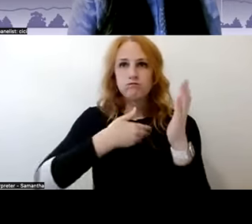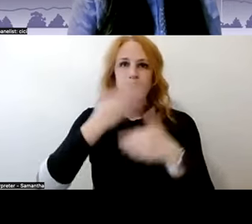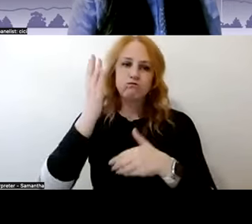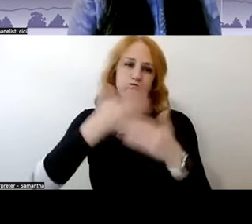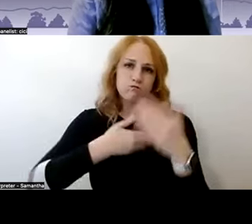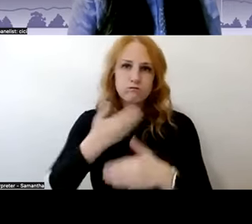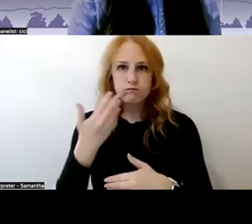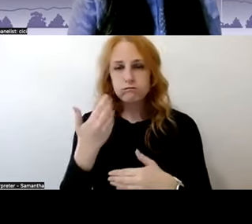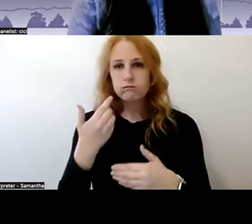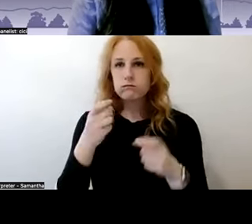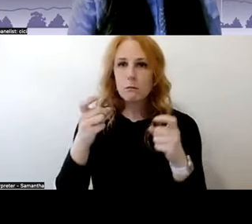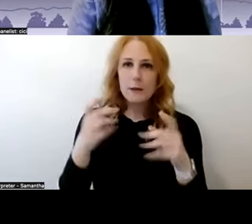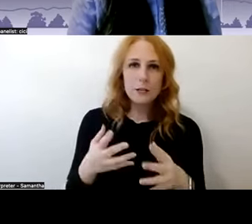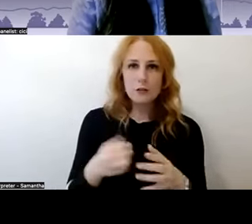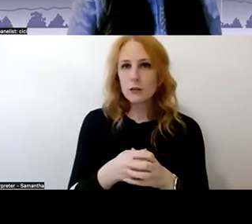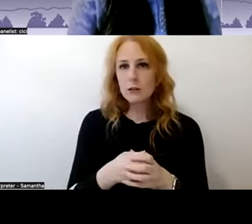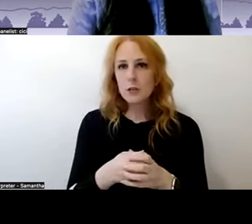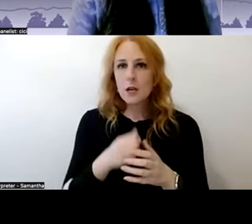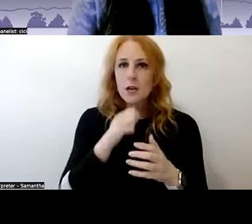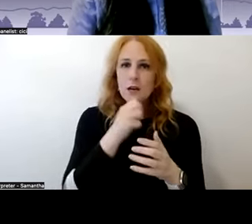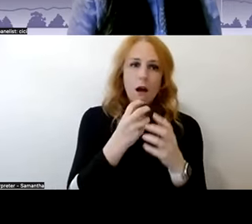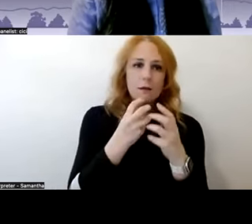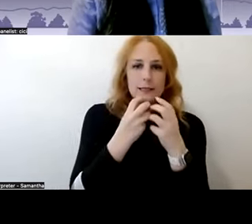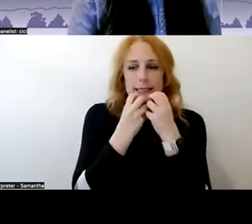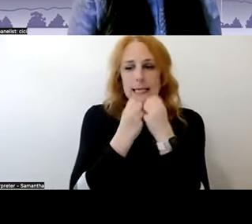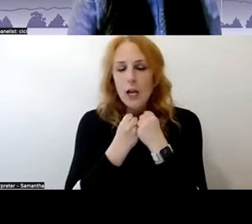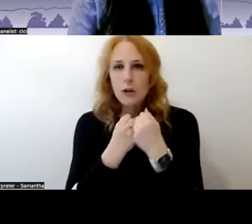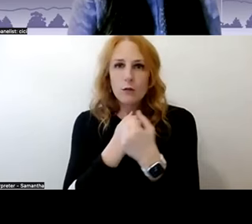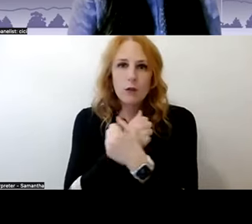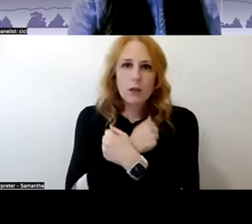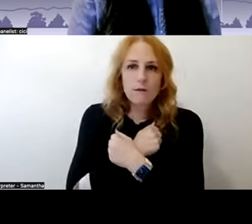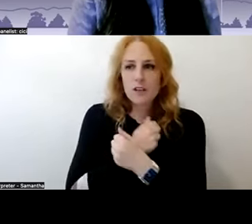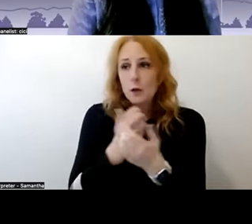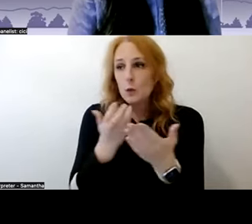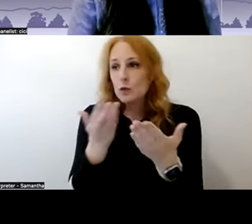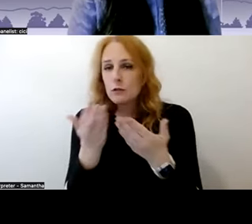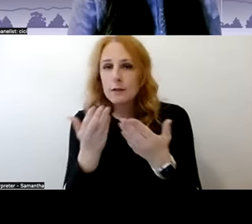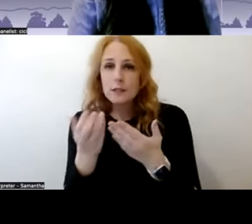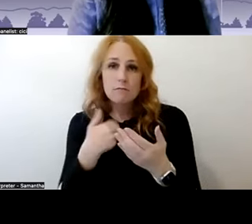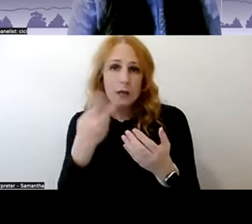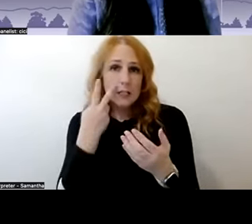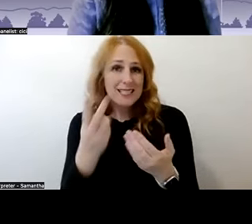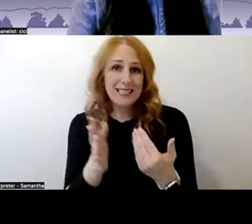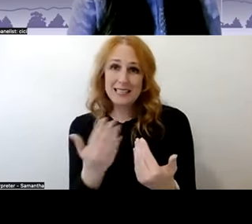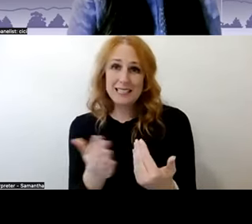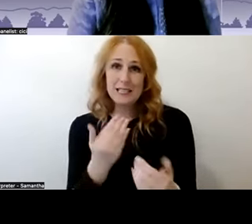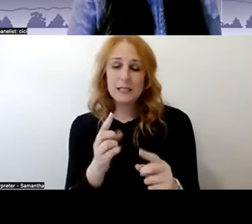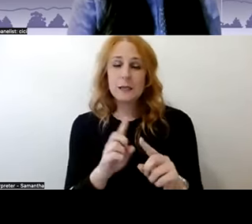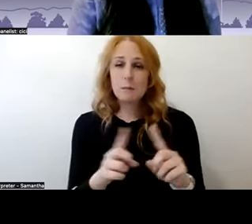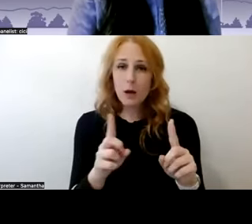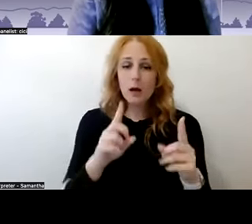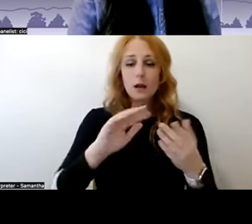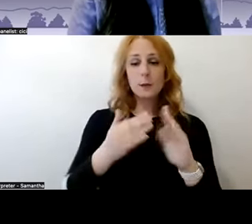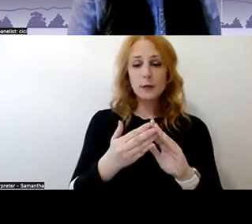and a loving and a service leadership focused manager. But in community with other